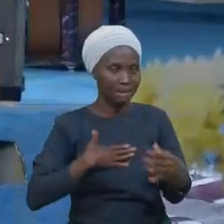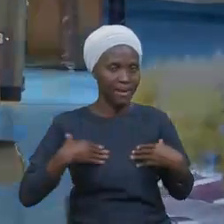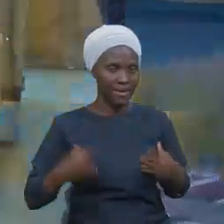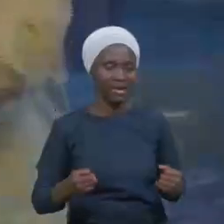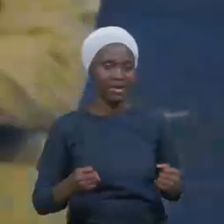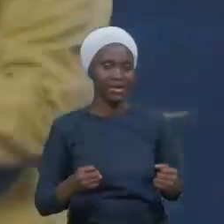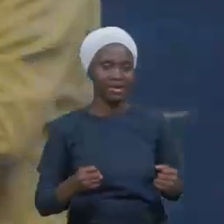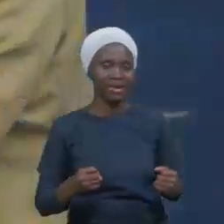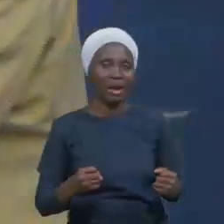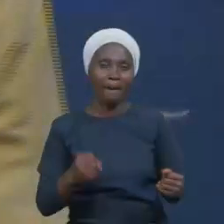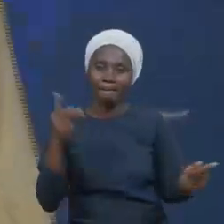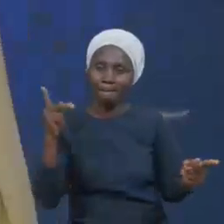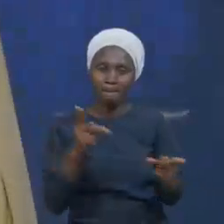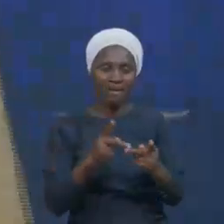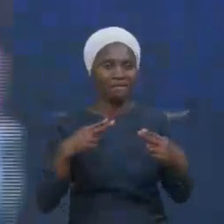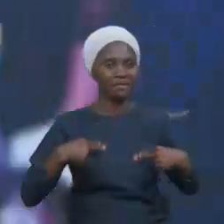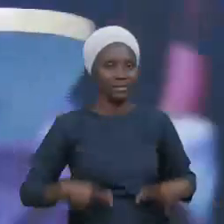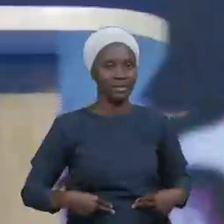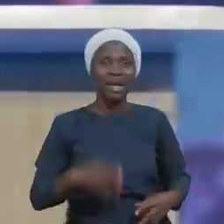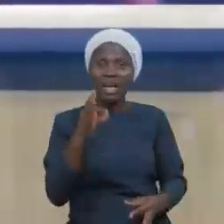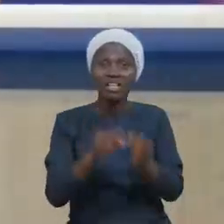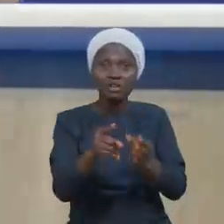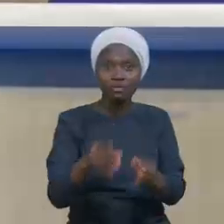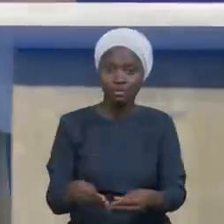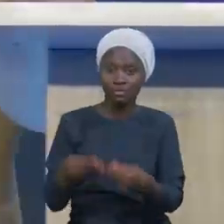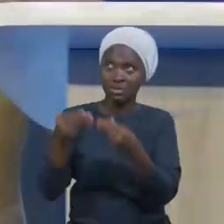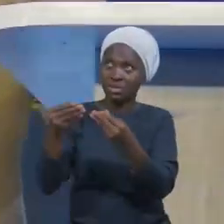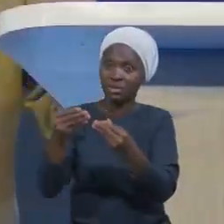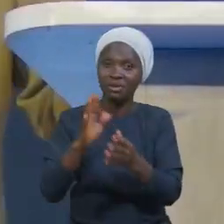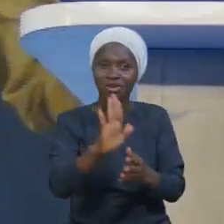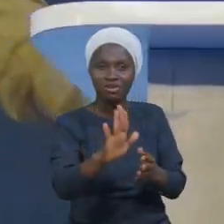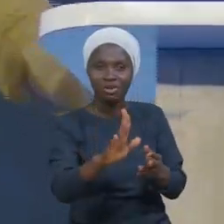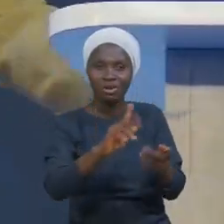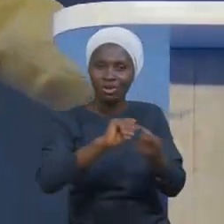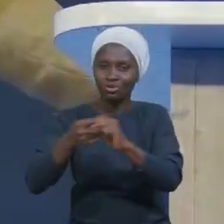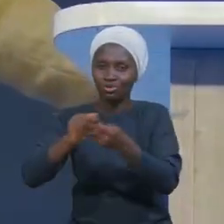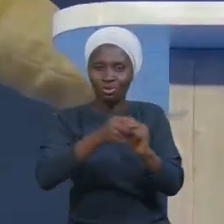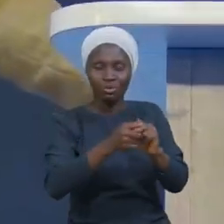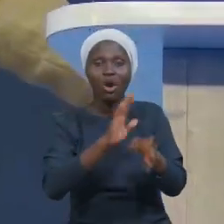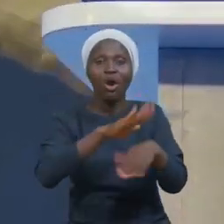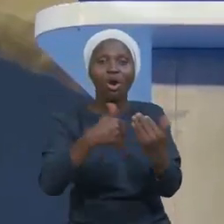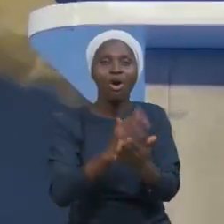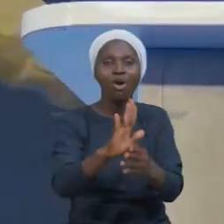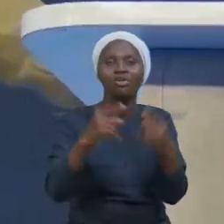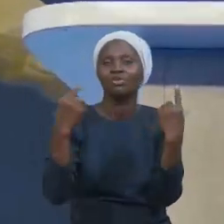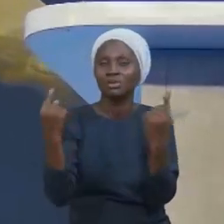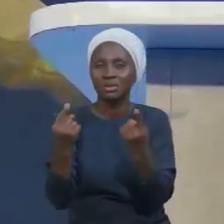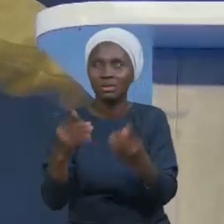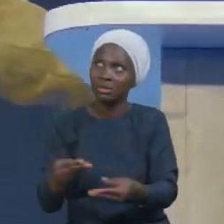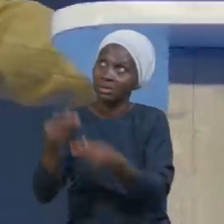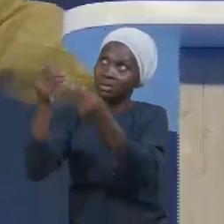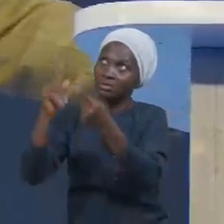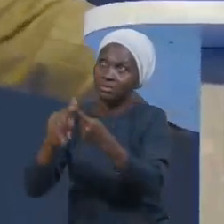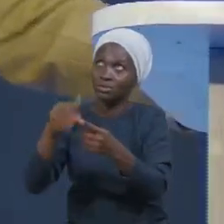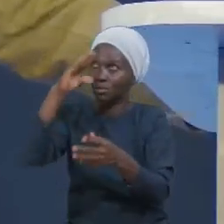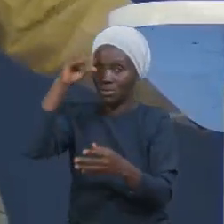perfect health. If you give your trouble unto him, or your transgressions unto him, he will